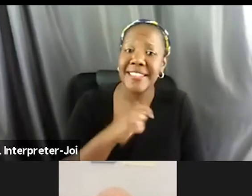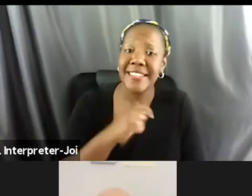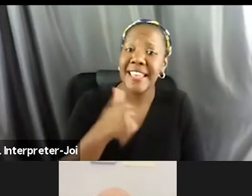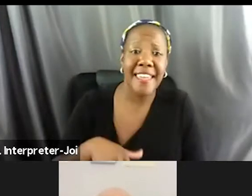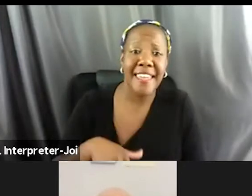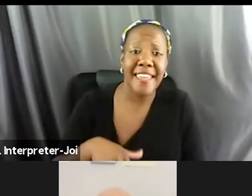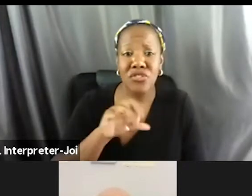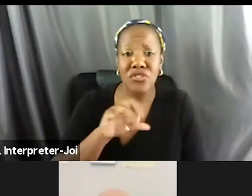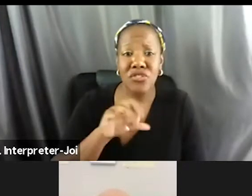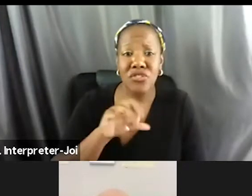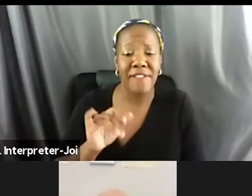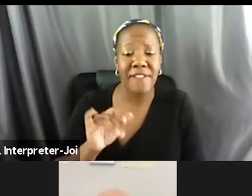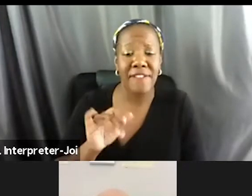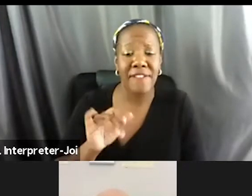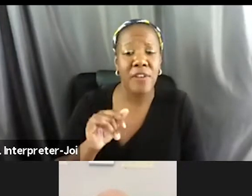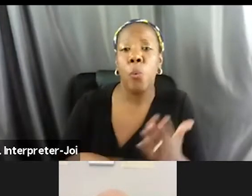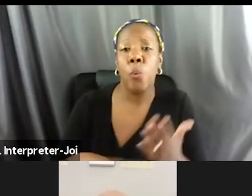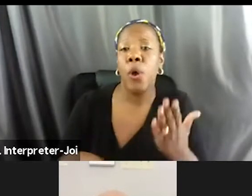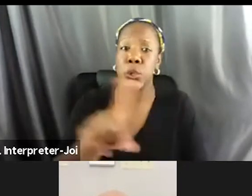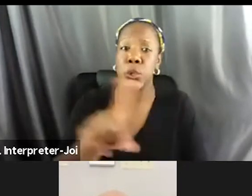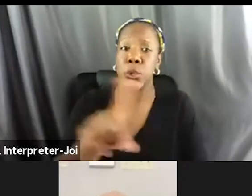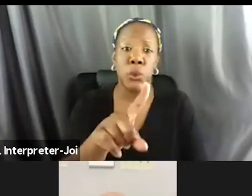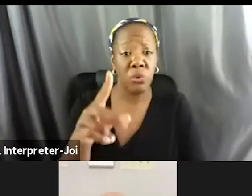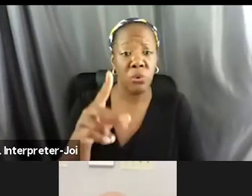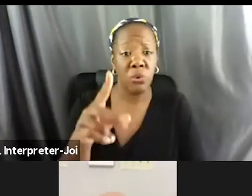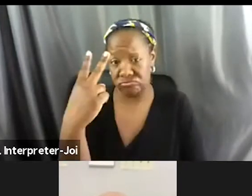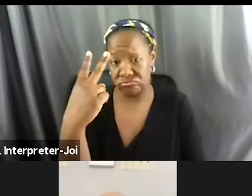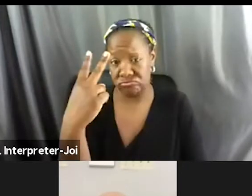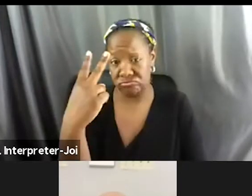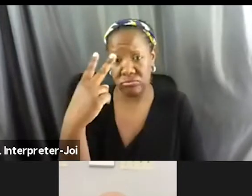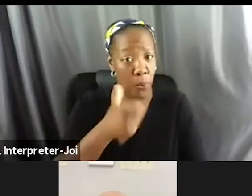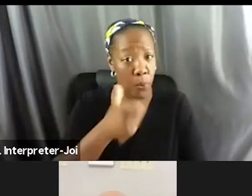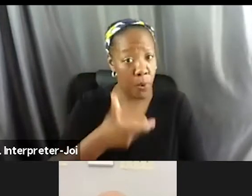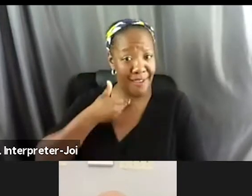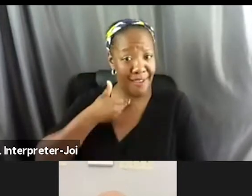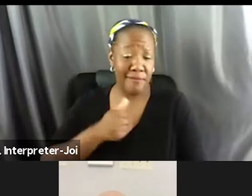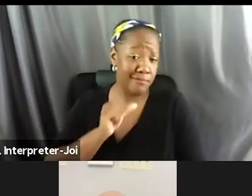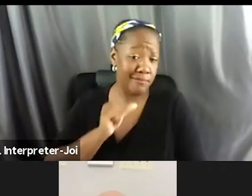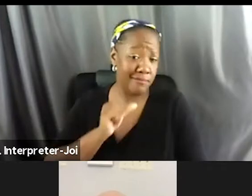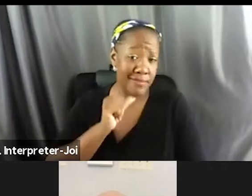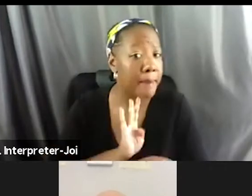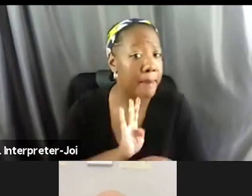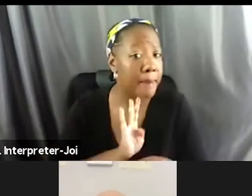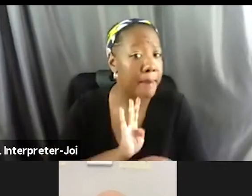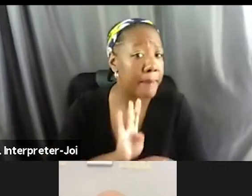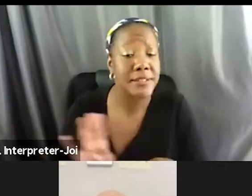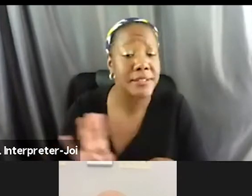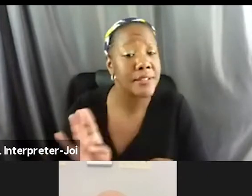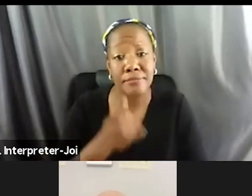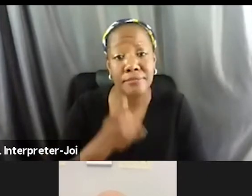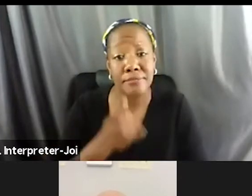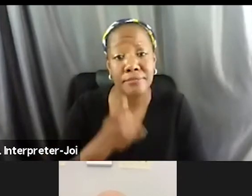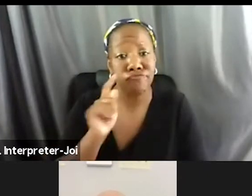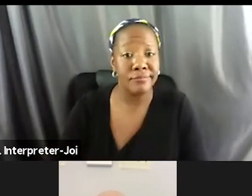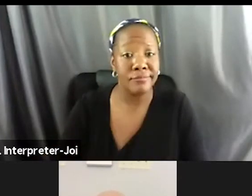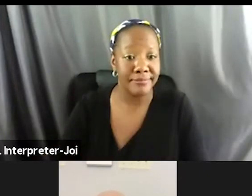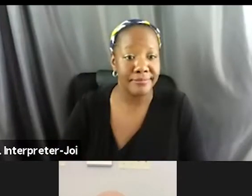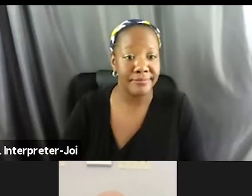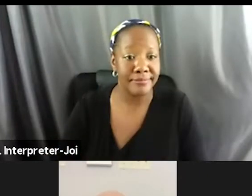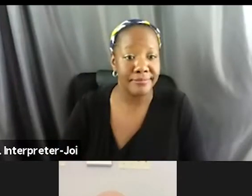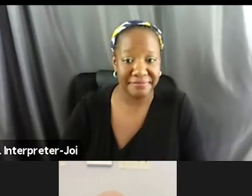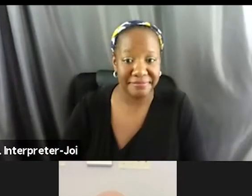have, what you think about me is none of my business. So that's what I have to say about that.